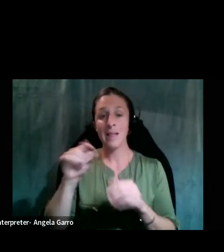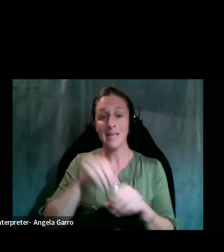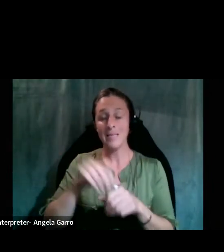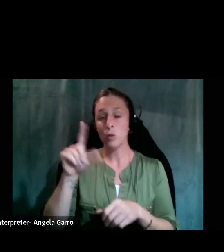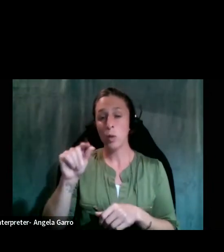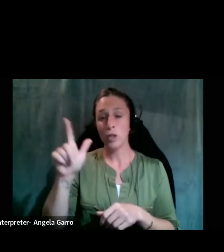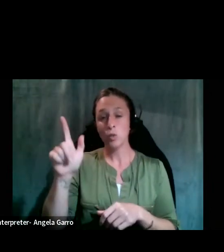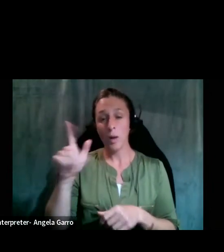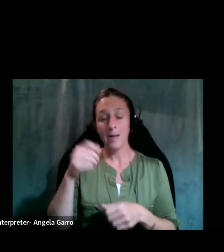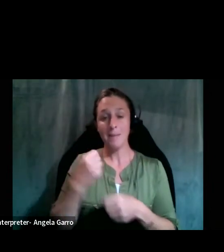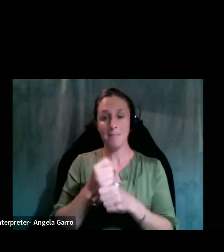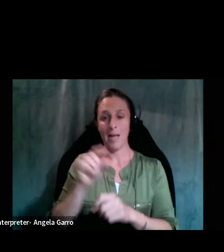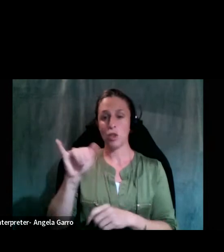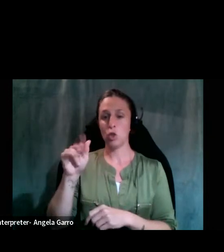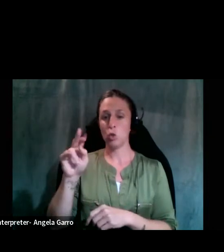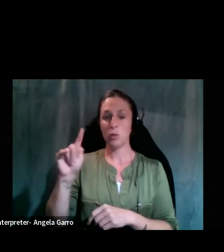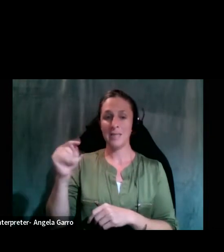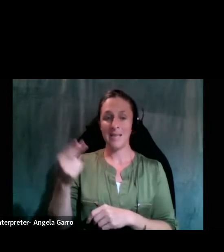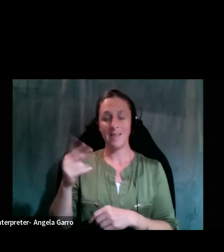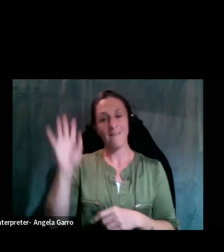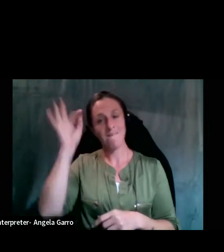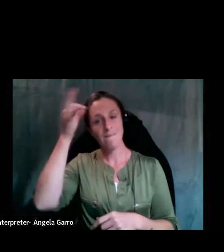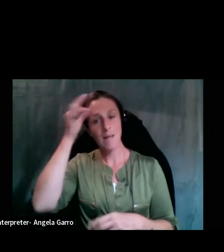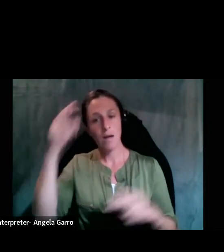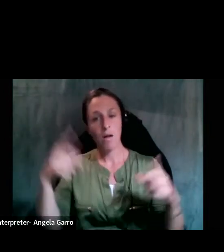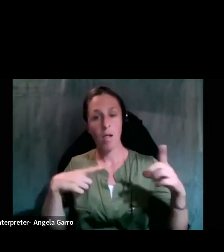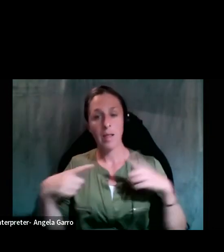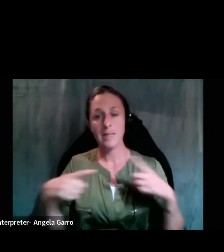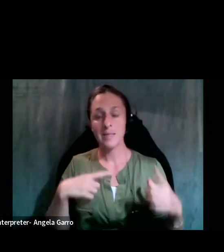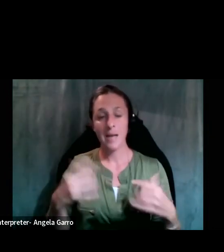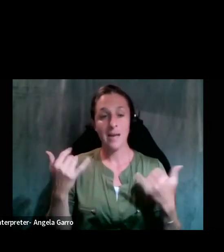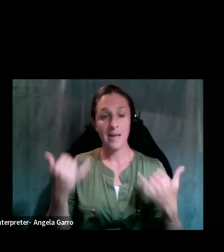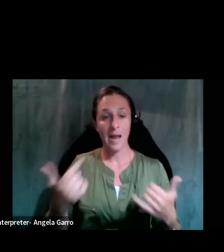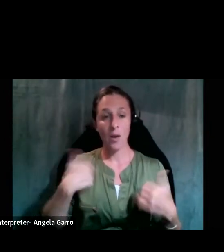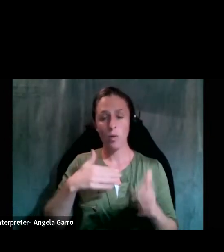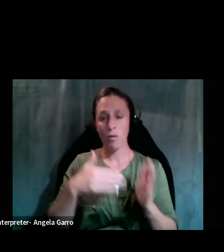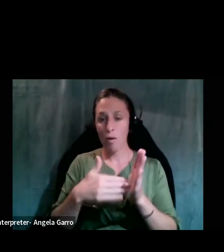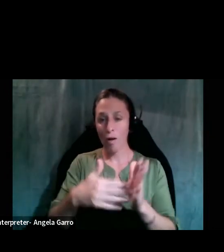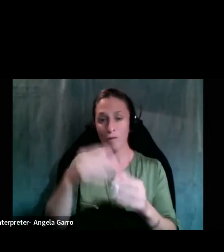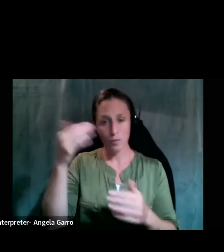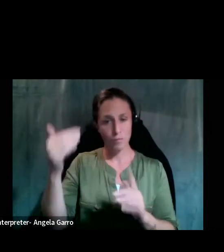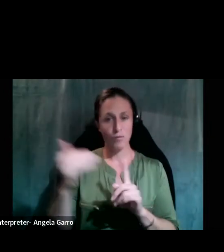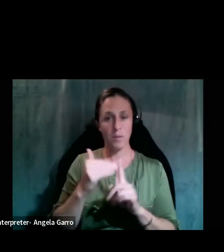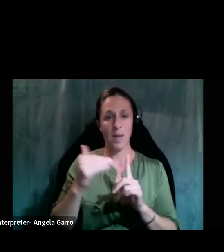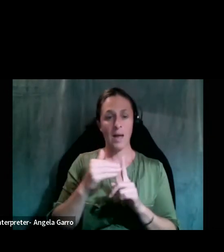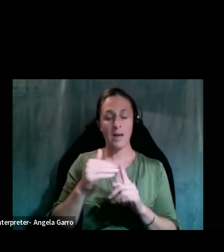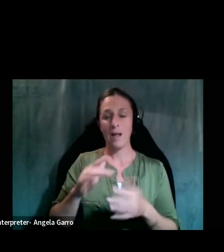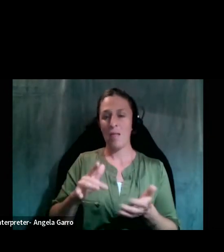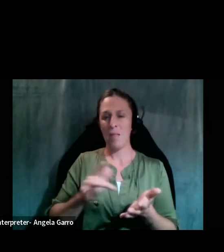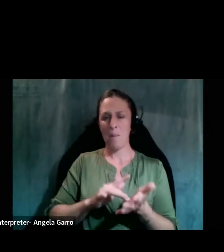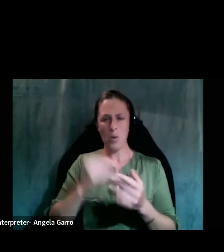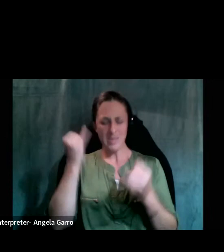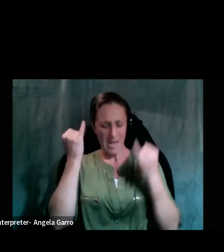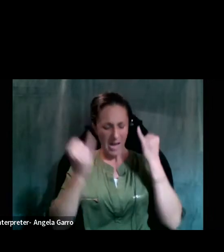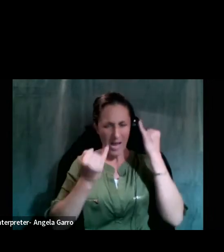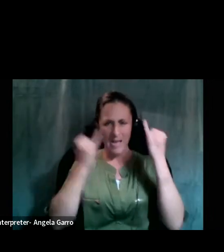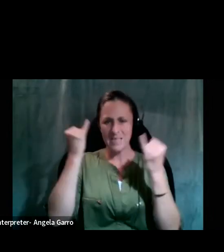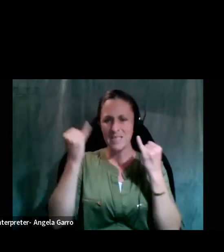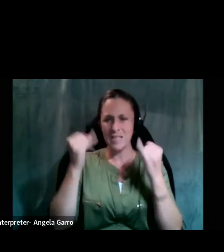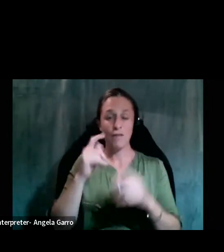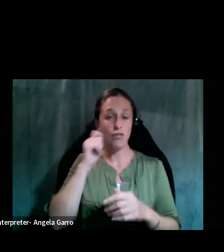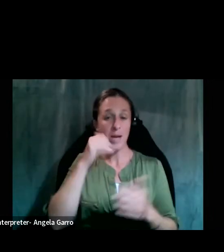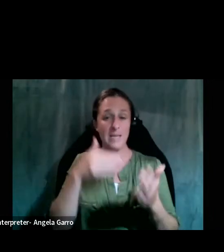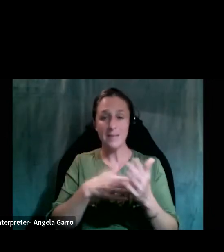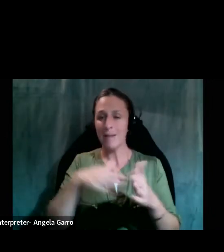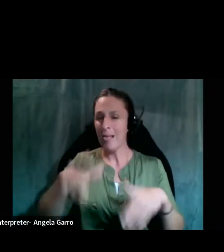2021 making Juneteenth a federal holiday. And whereas we are often reminded that the poisonous ideology of racism has not